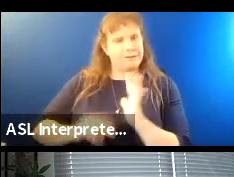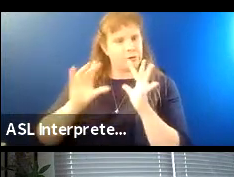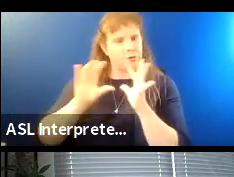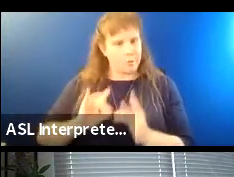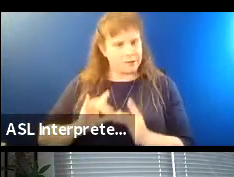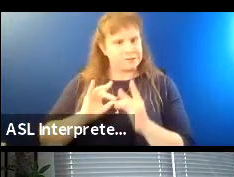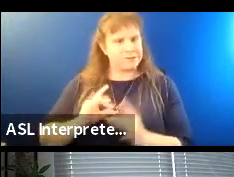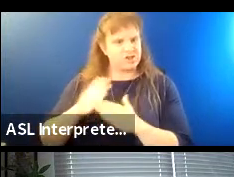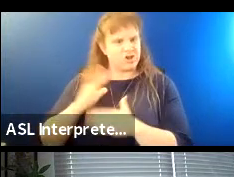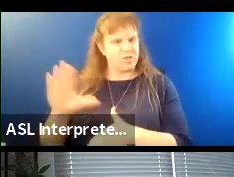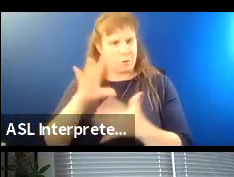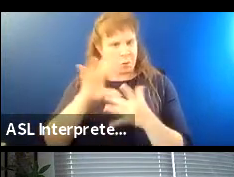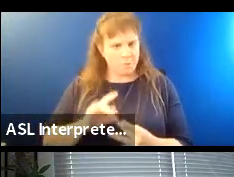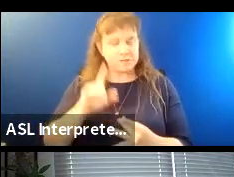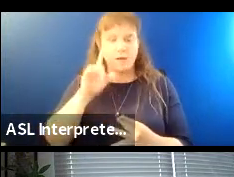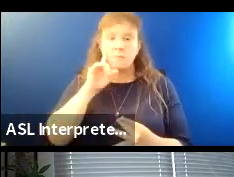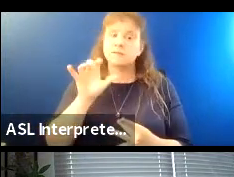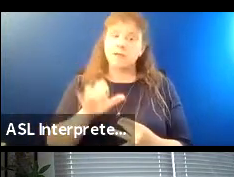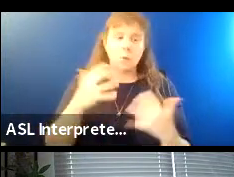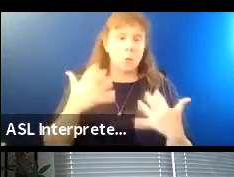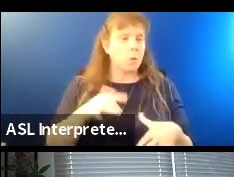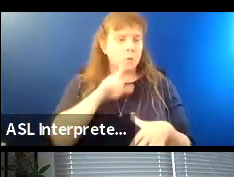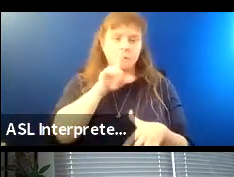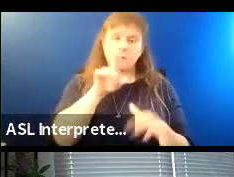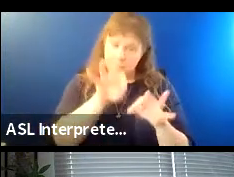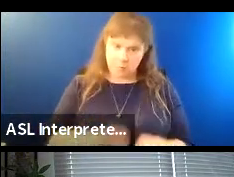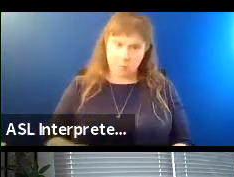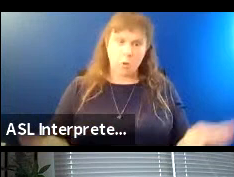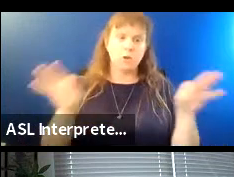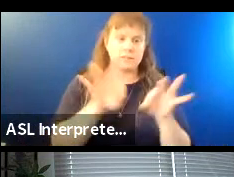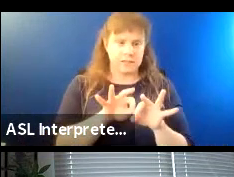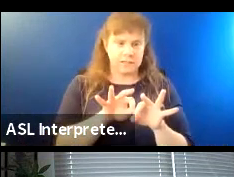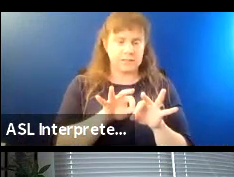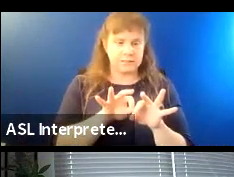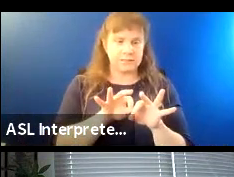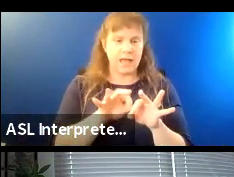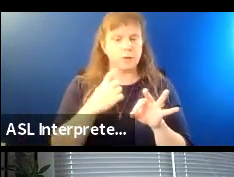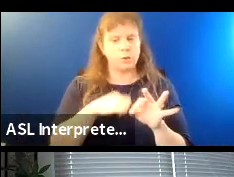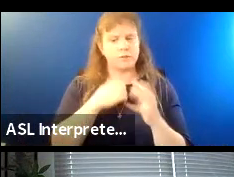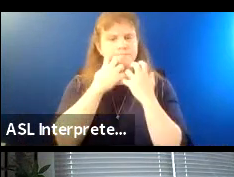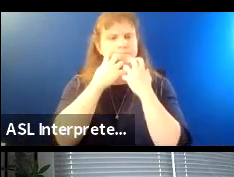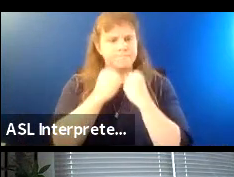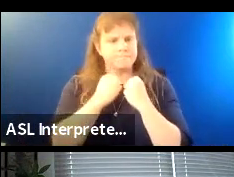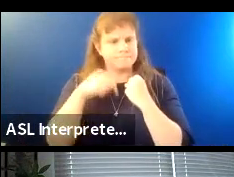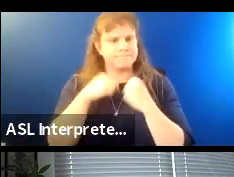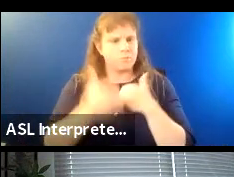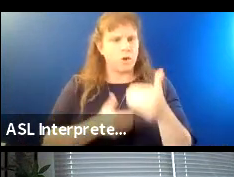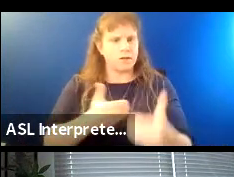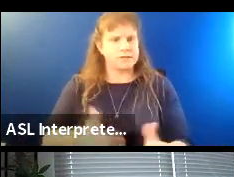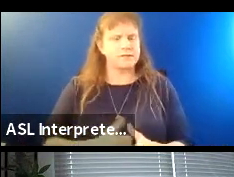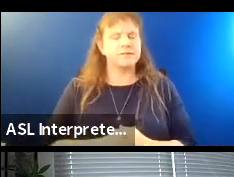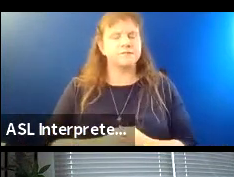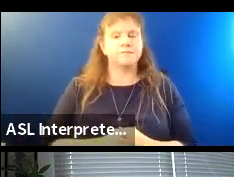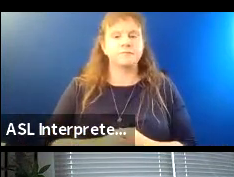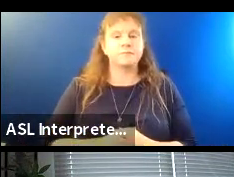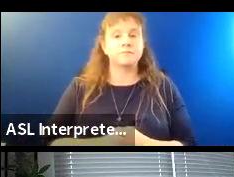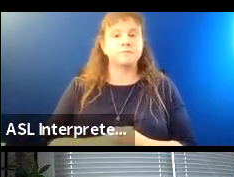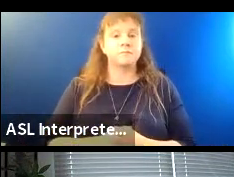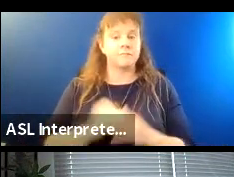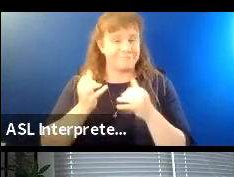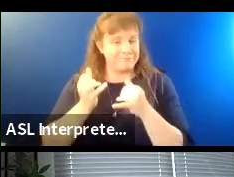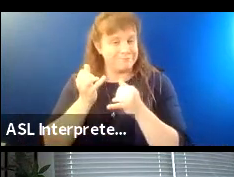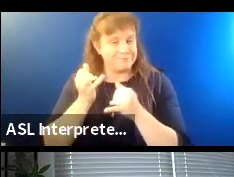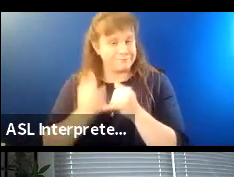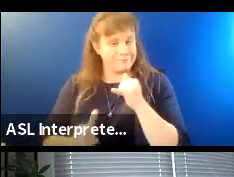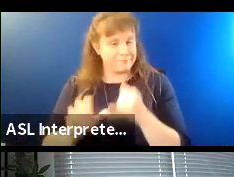that's incredibly important and valuable to this process. And then finally, we're going to hear